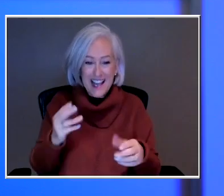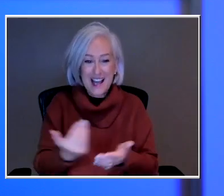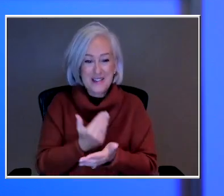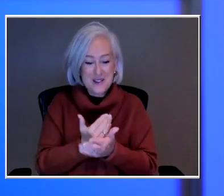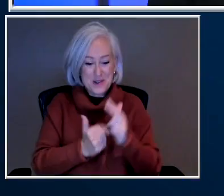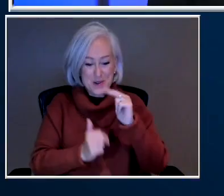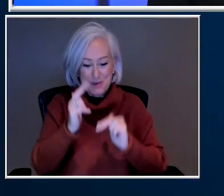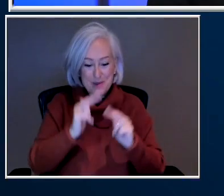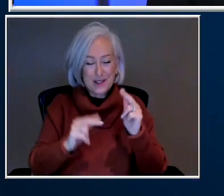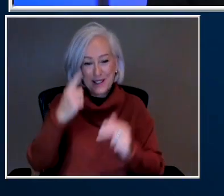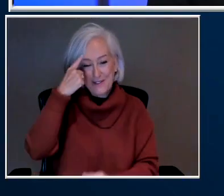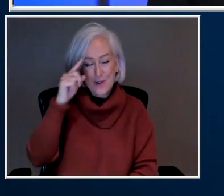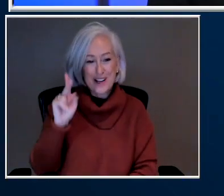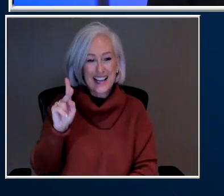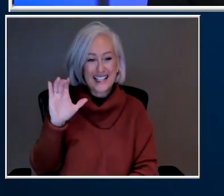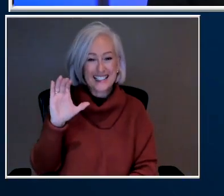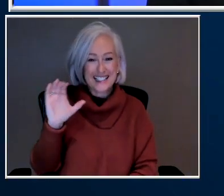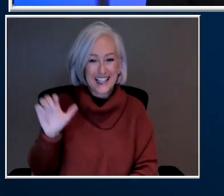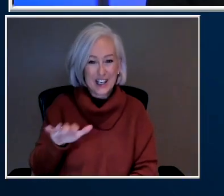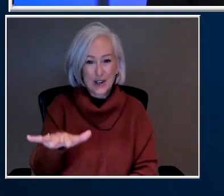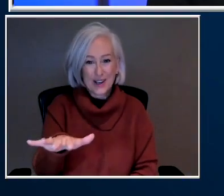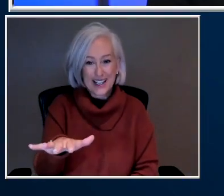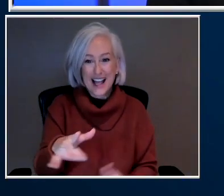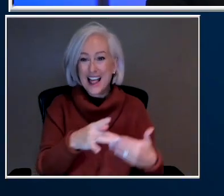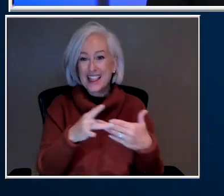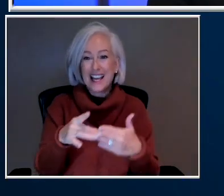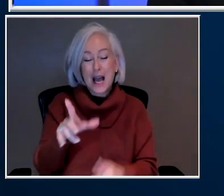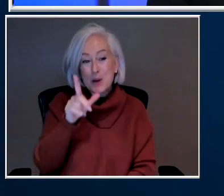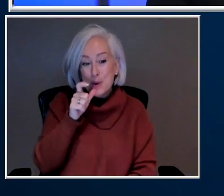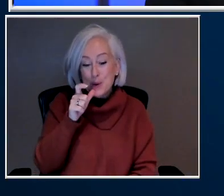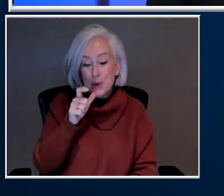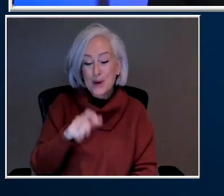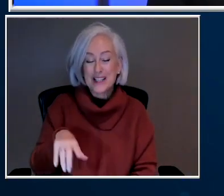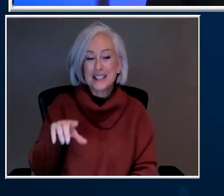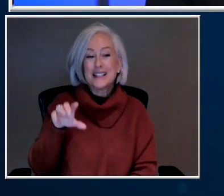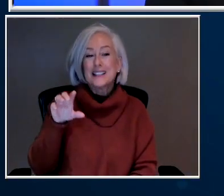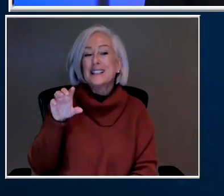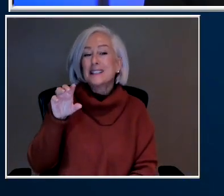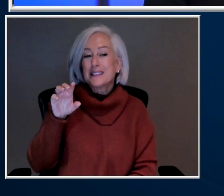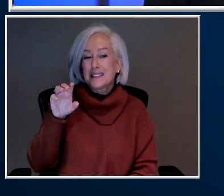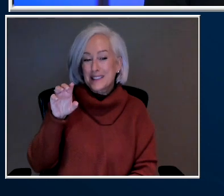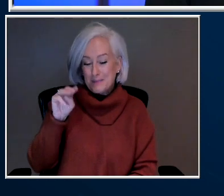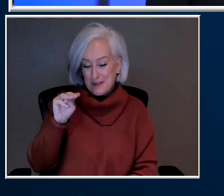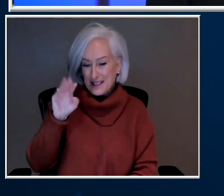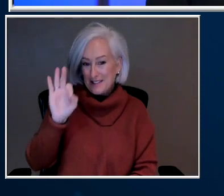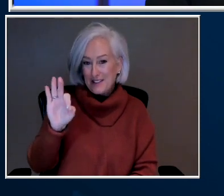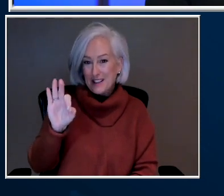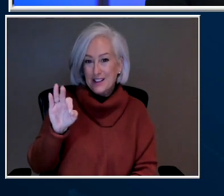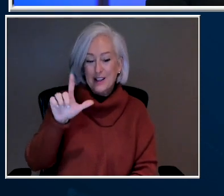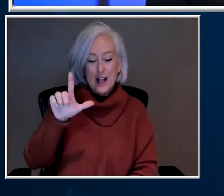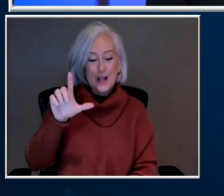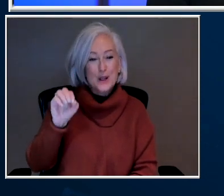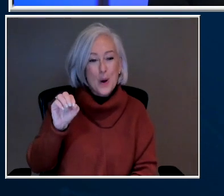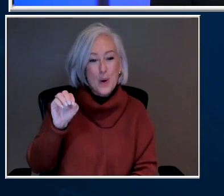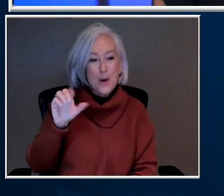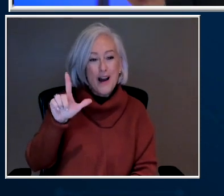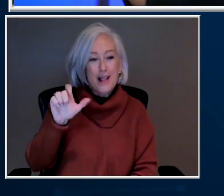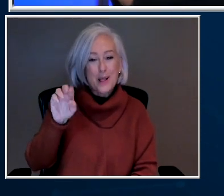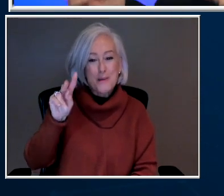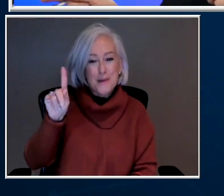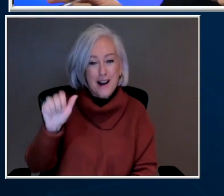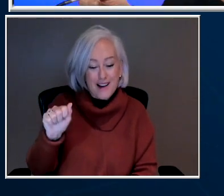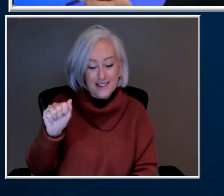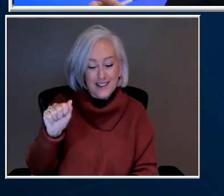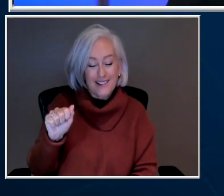today are defender Mallory Weber and midfielder Lo LaBonta. Great to have you ladies with us. In